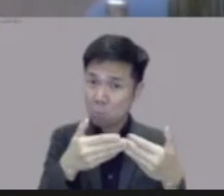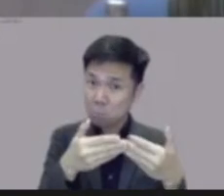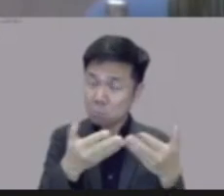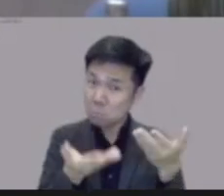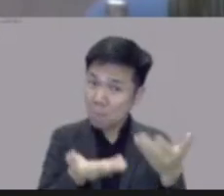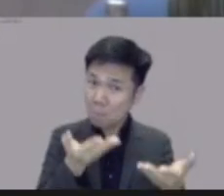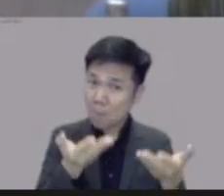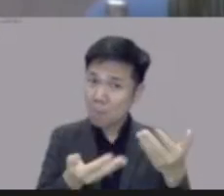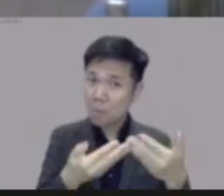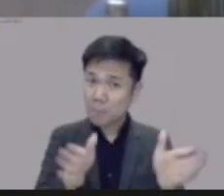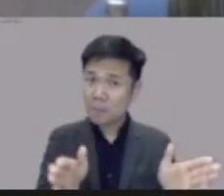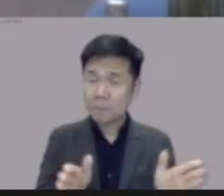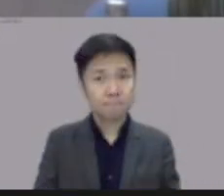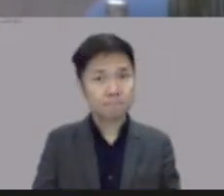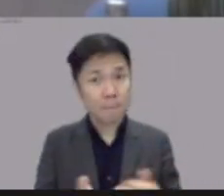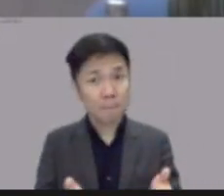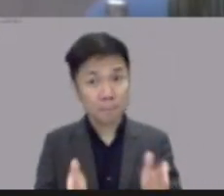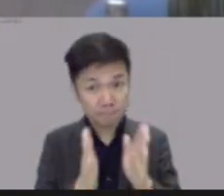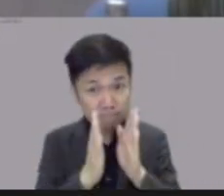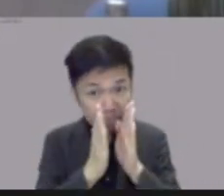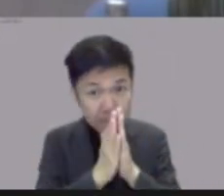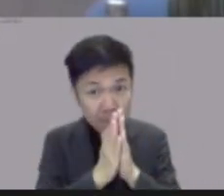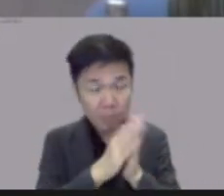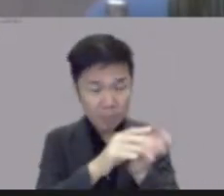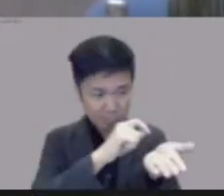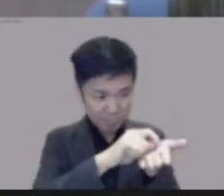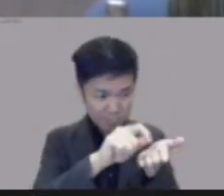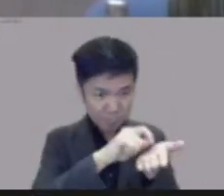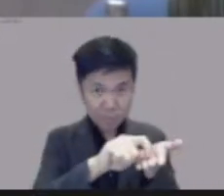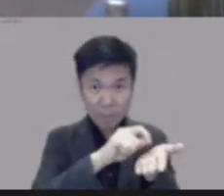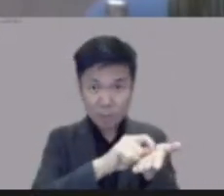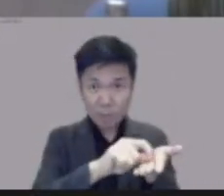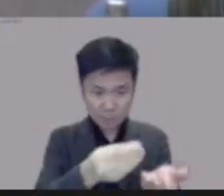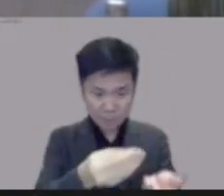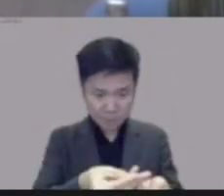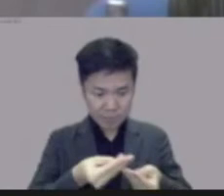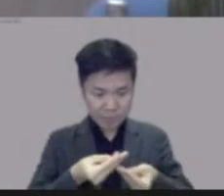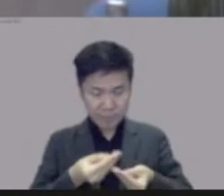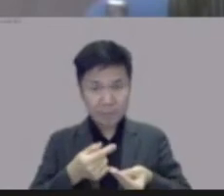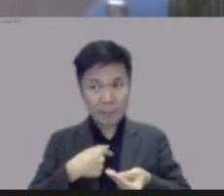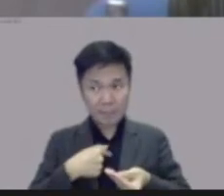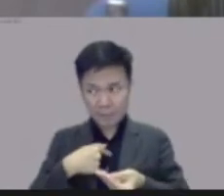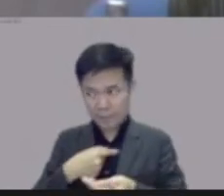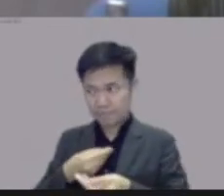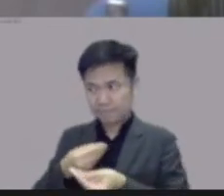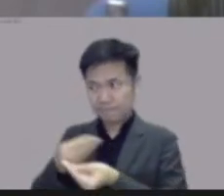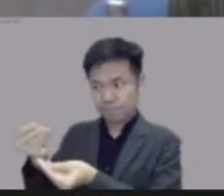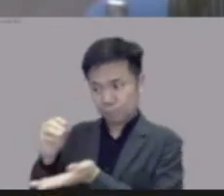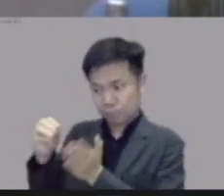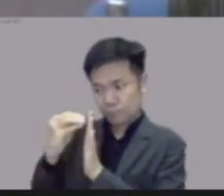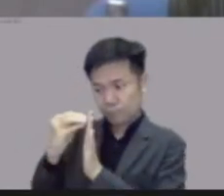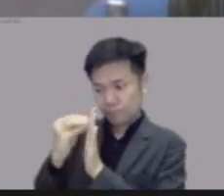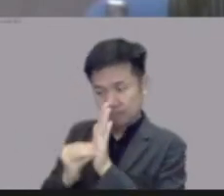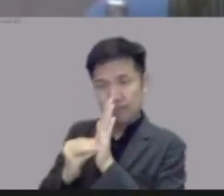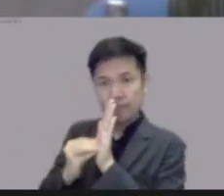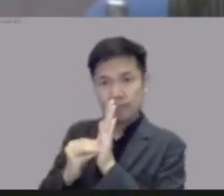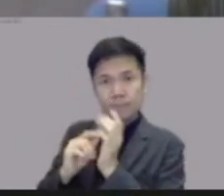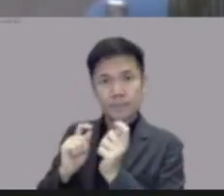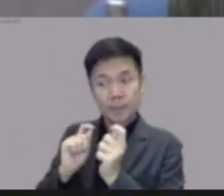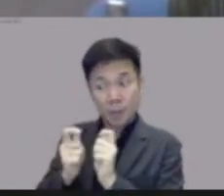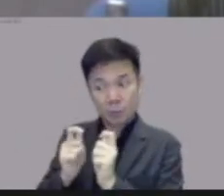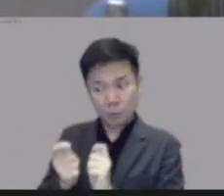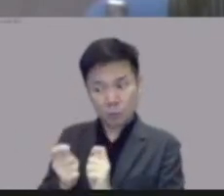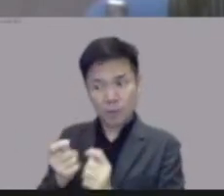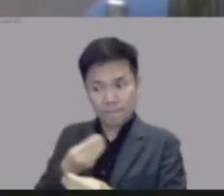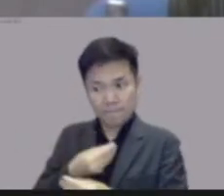would be grateful if you could share with us in writing so that we can properly reproducted that and then circulate the